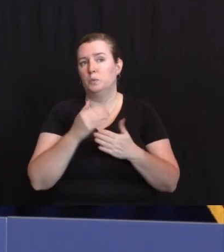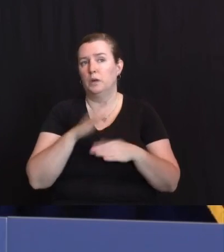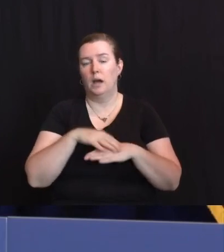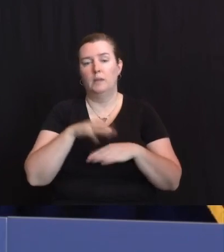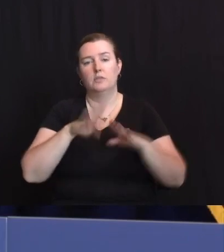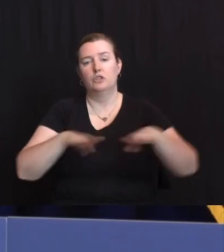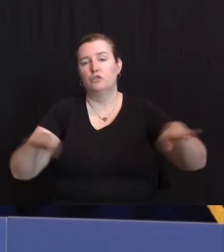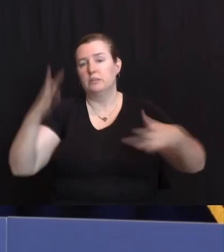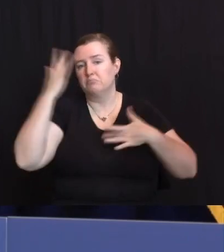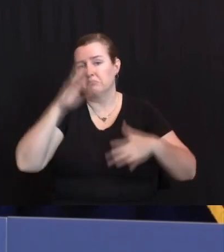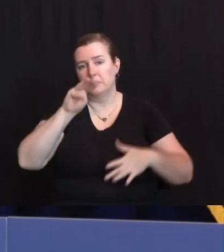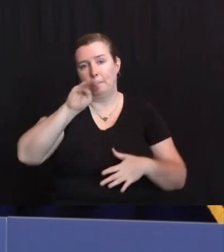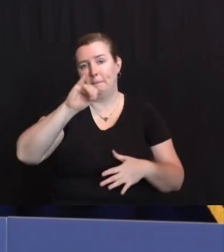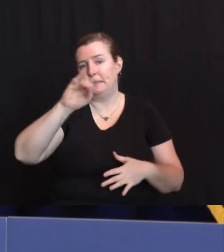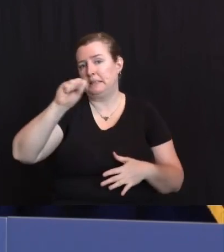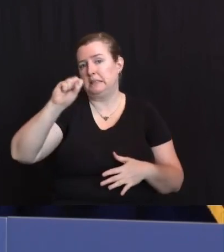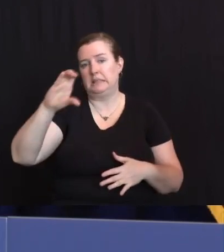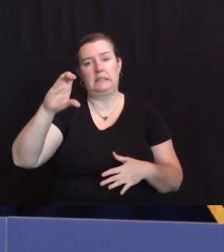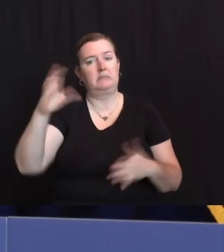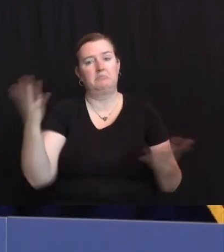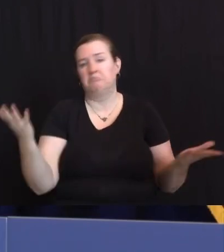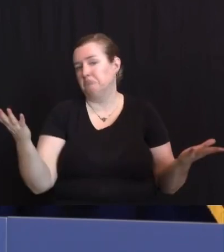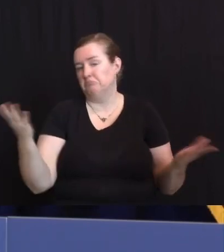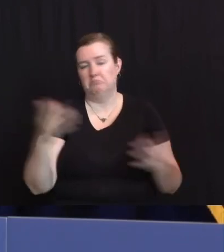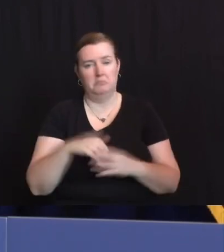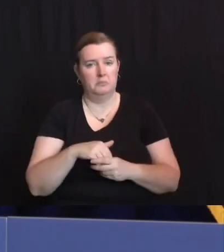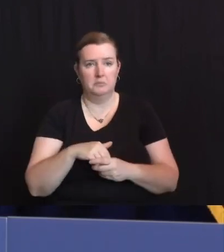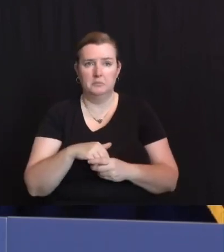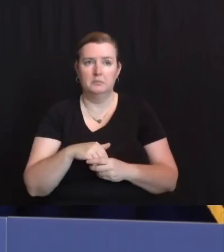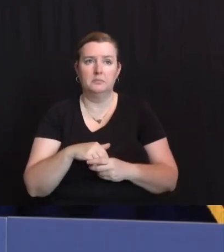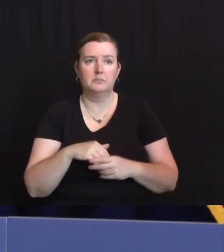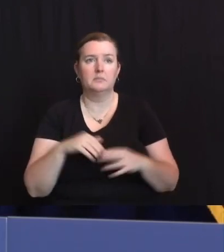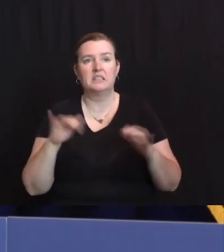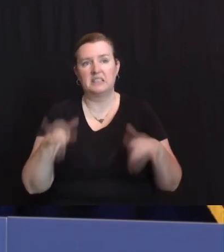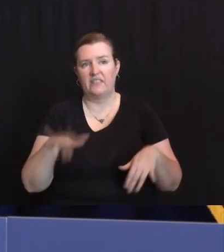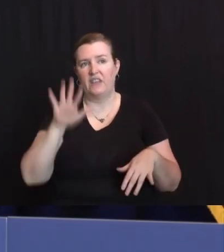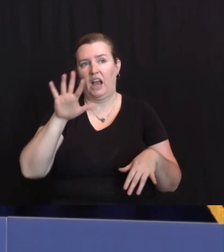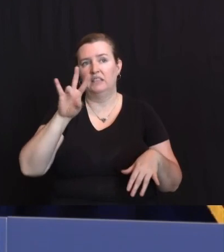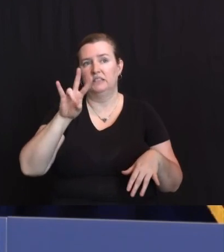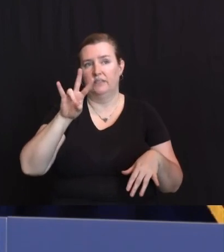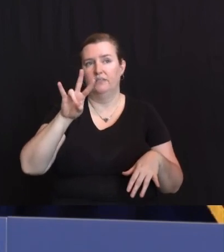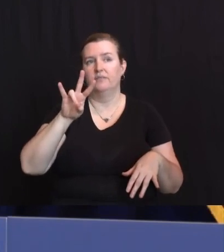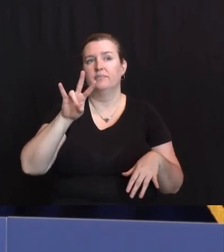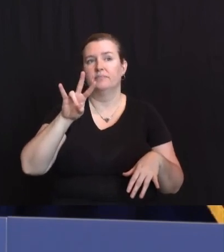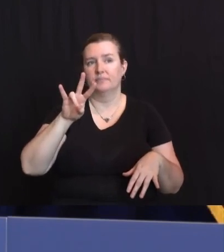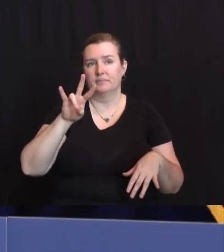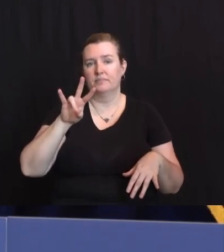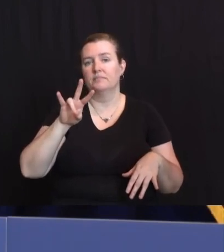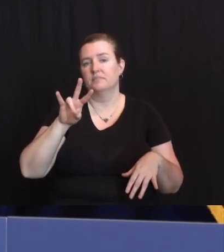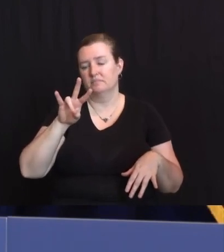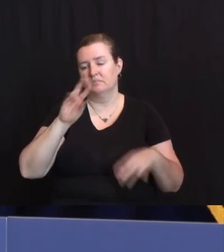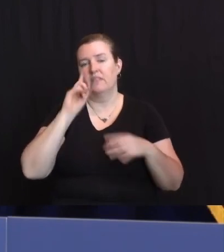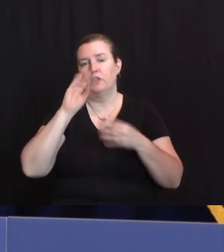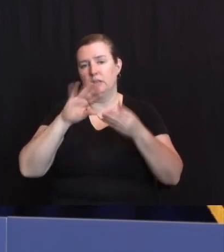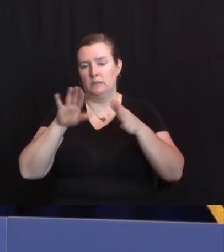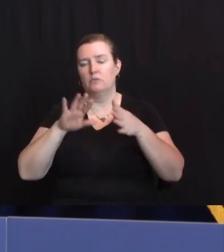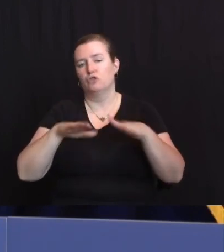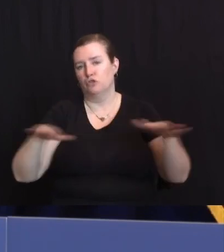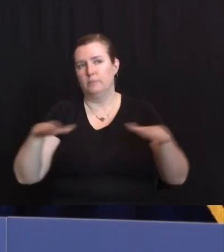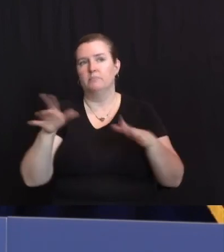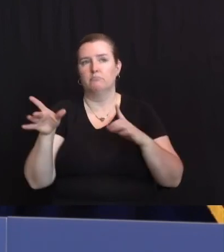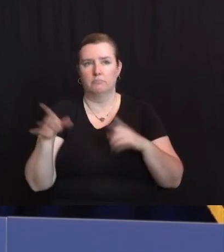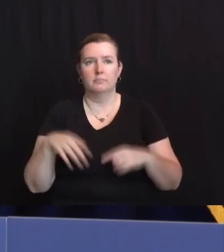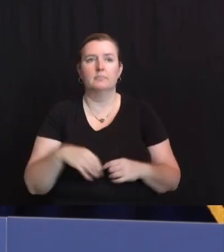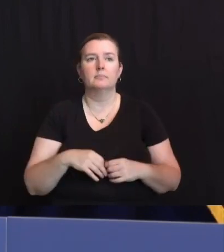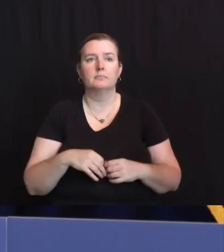syndrome. In children, our cases remain at 57. The governor reviewed the new cases